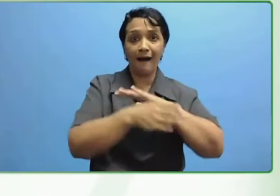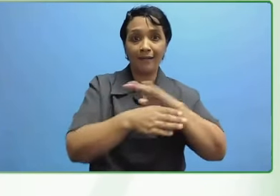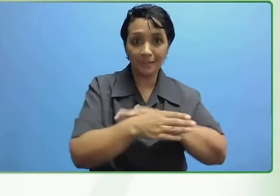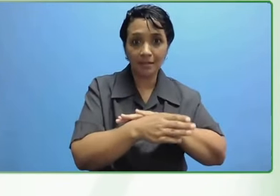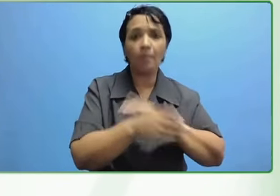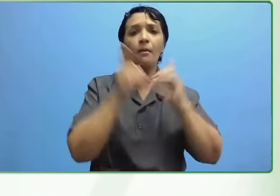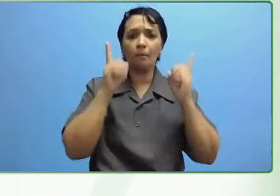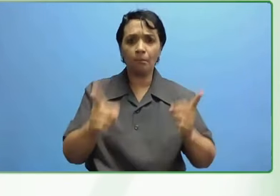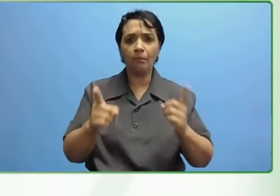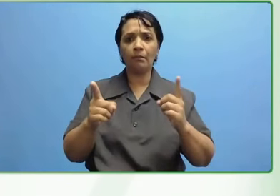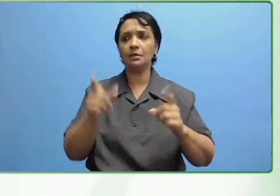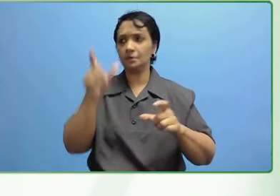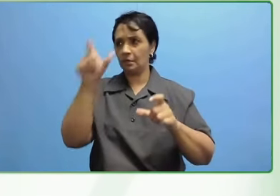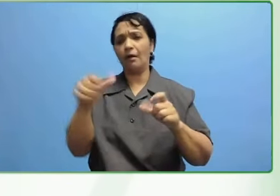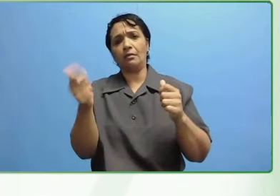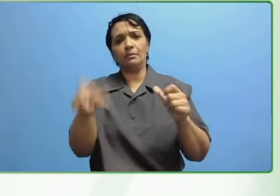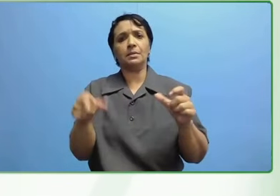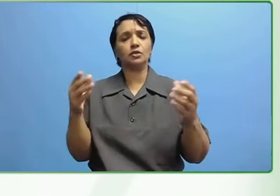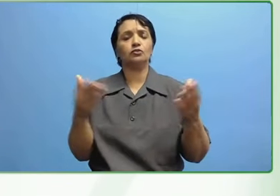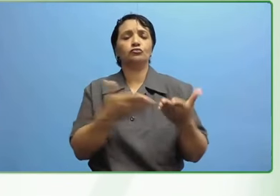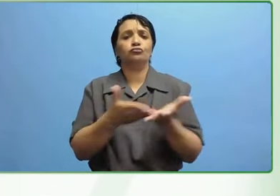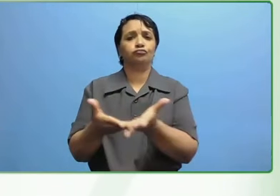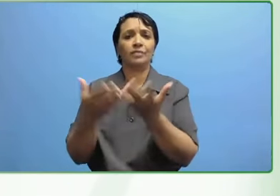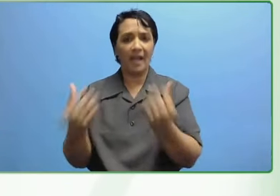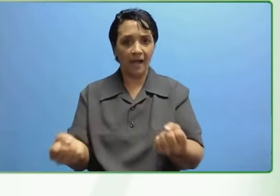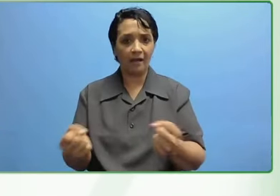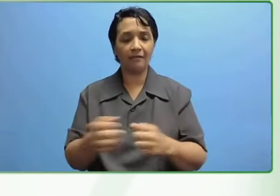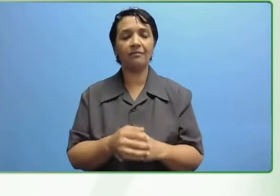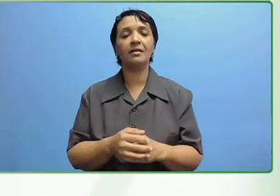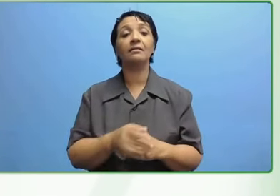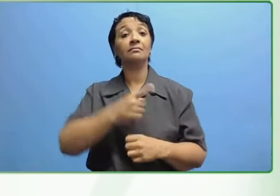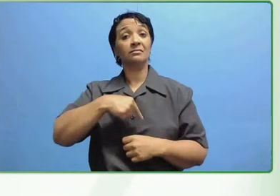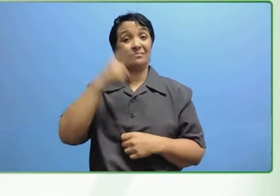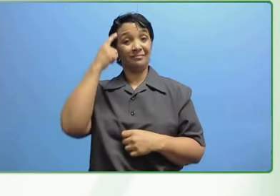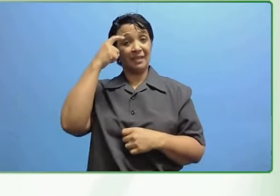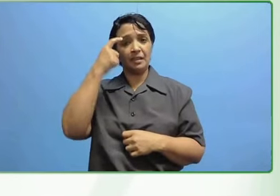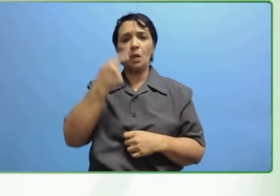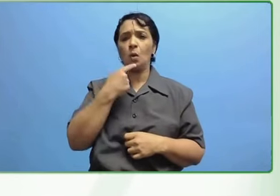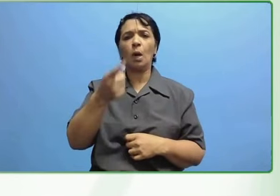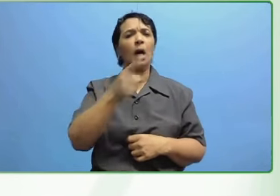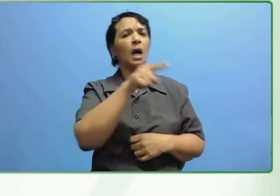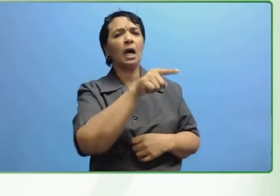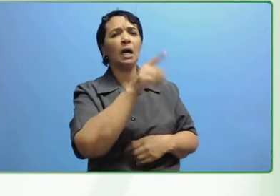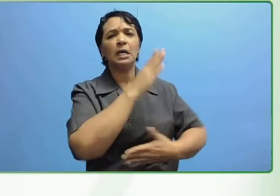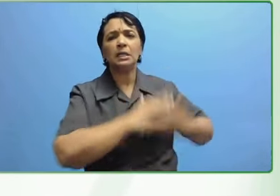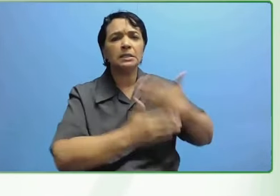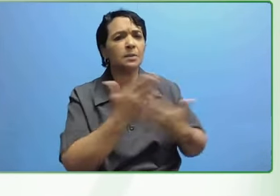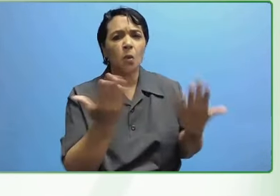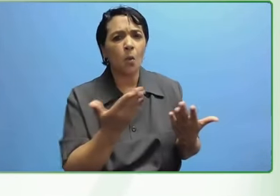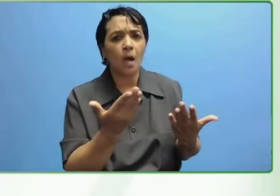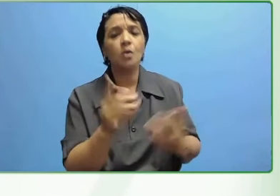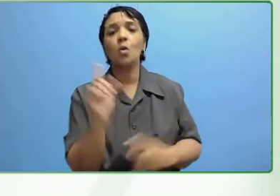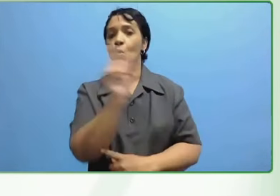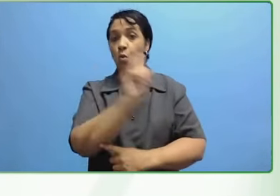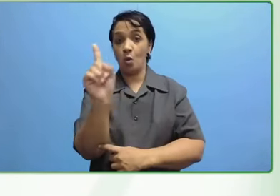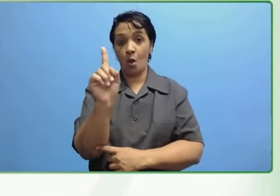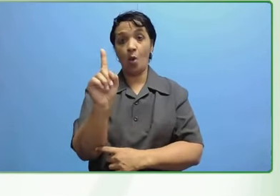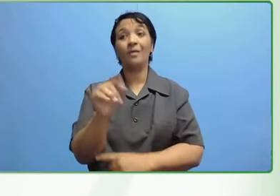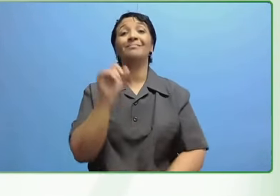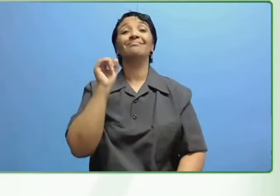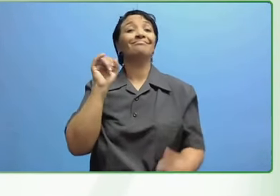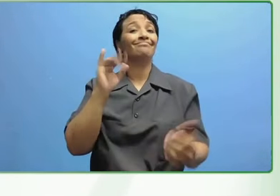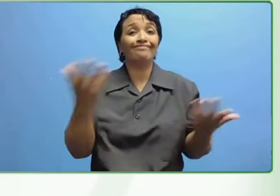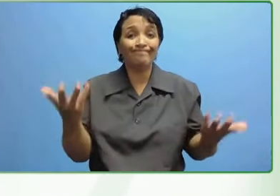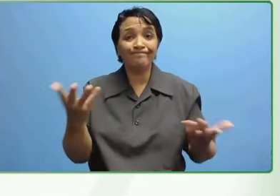called. So we're not talking about what are the issues, the impairment, the disability of the person. We are saying when you receive a call using real-time